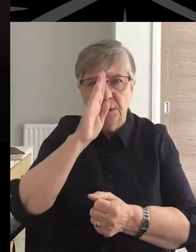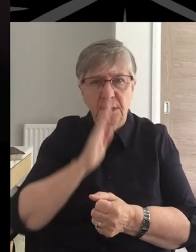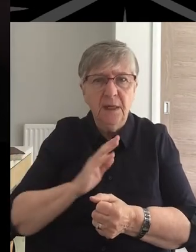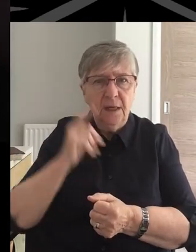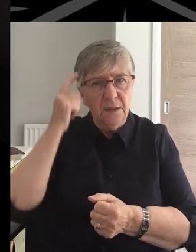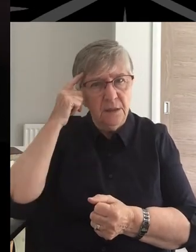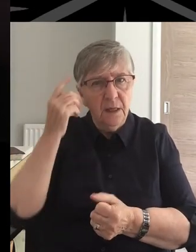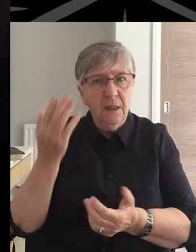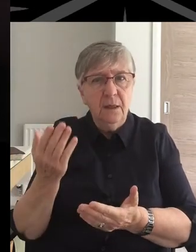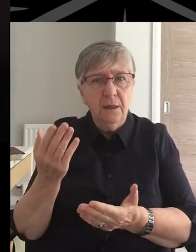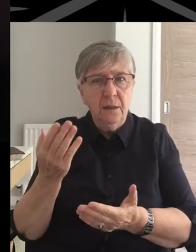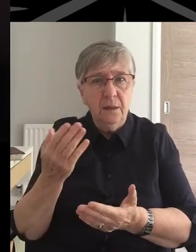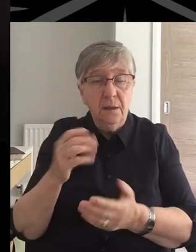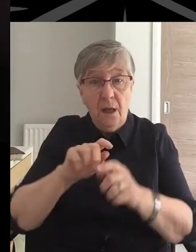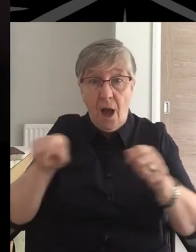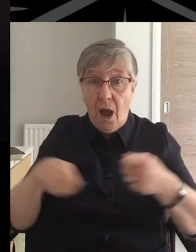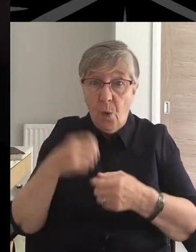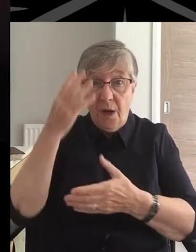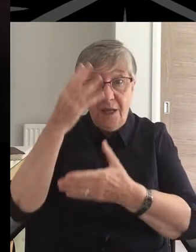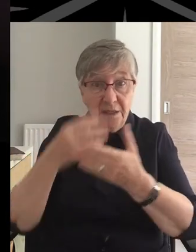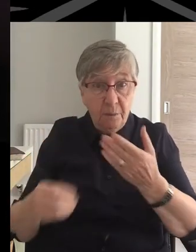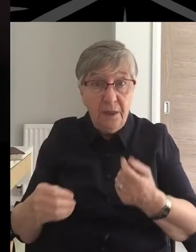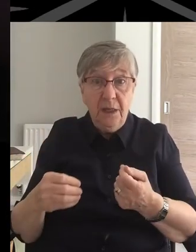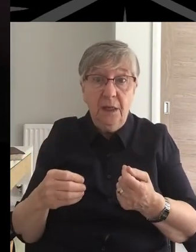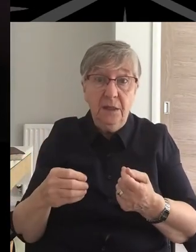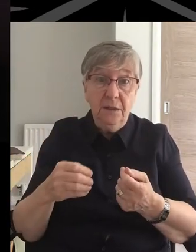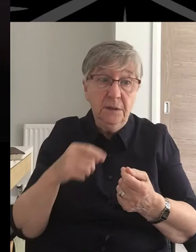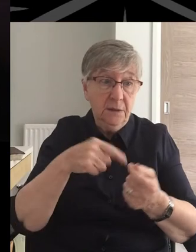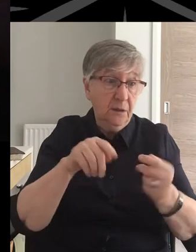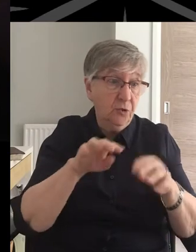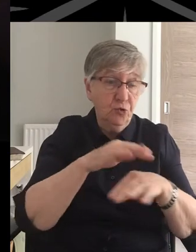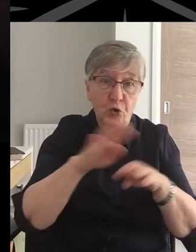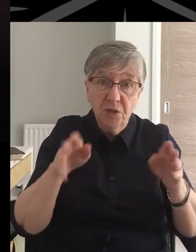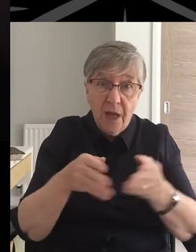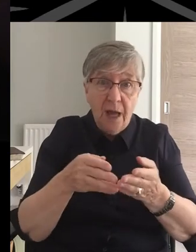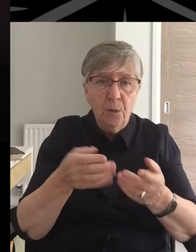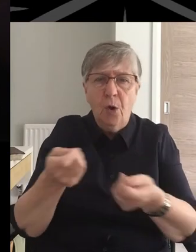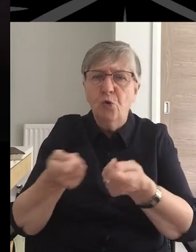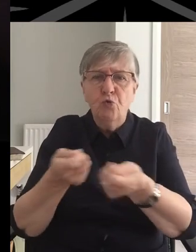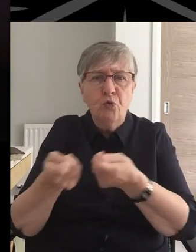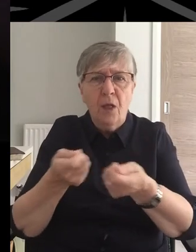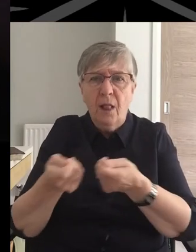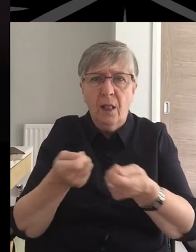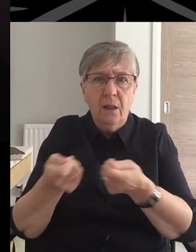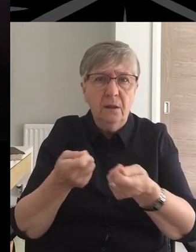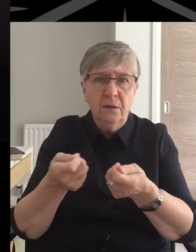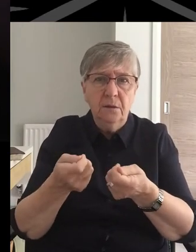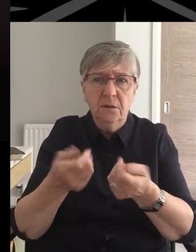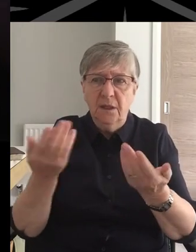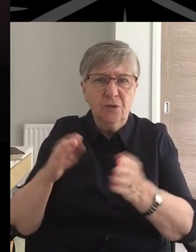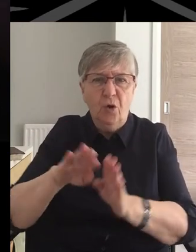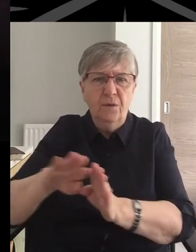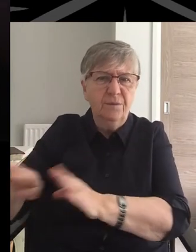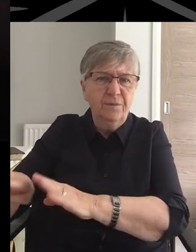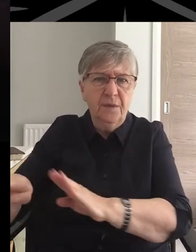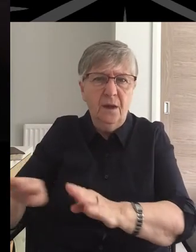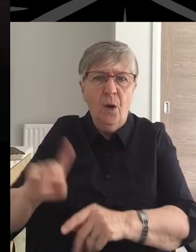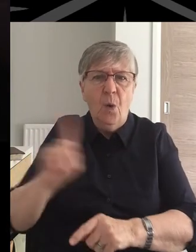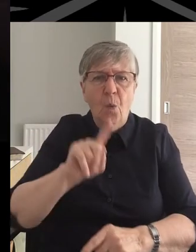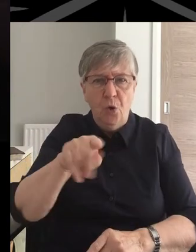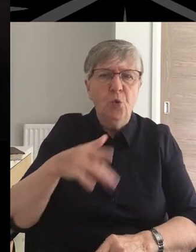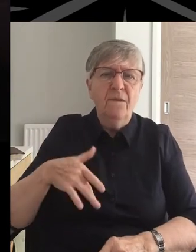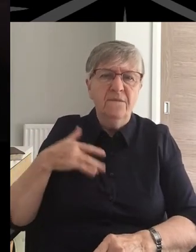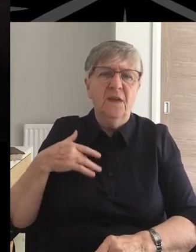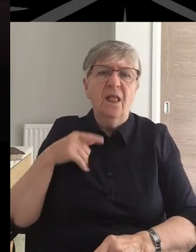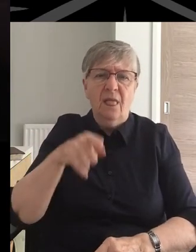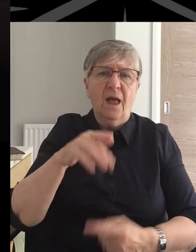In our experience-saturated society, where rules are so often shoved aside and what you feel is